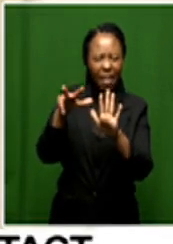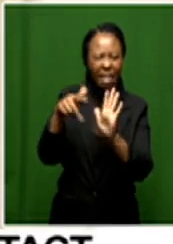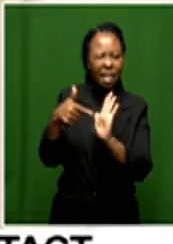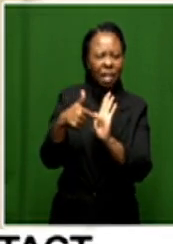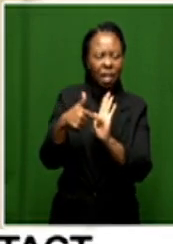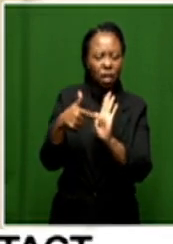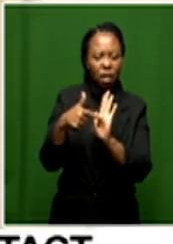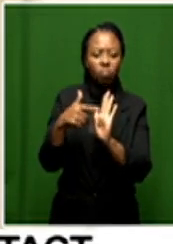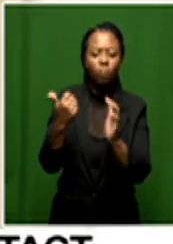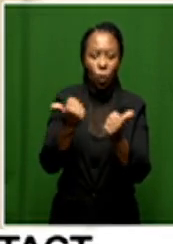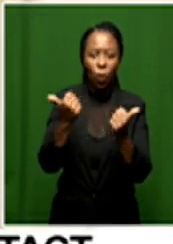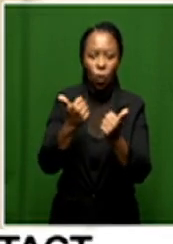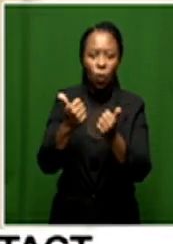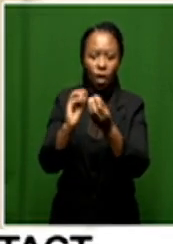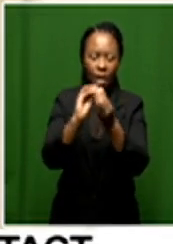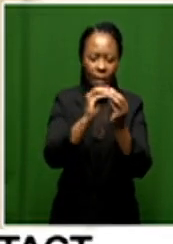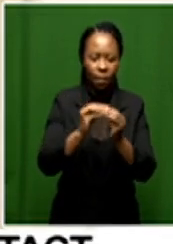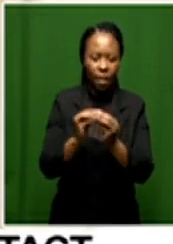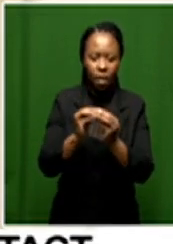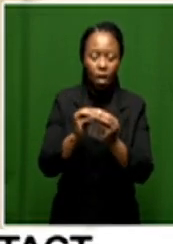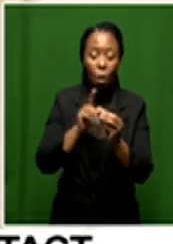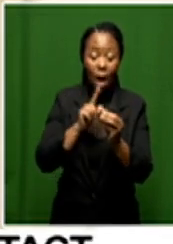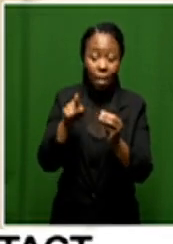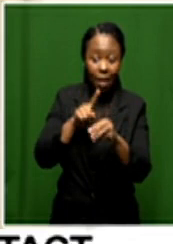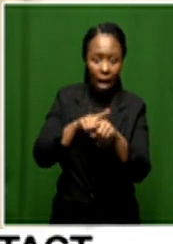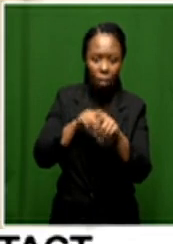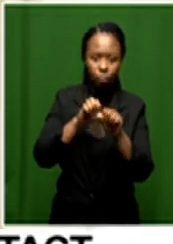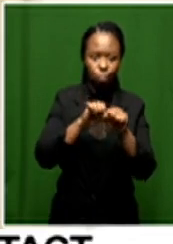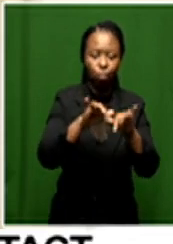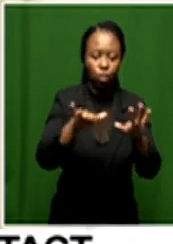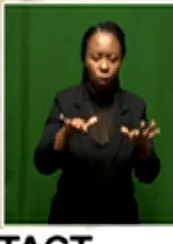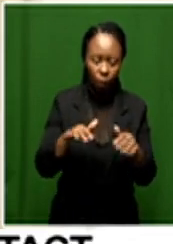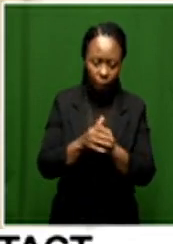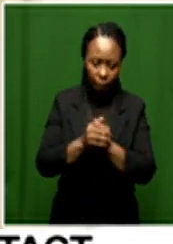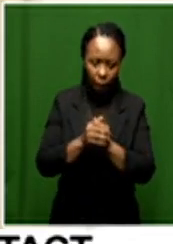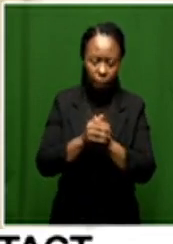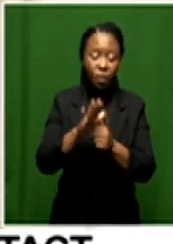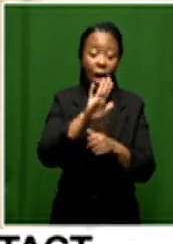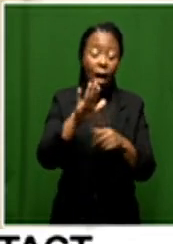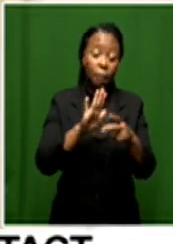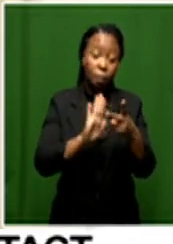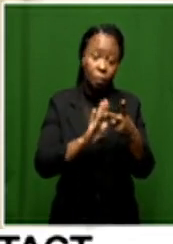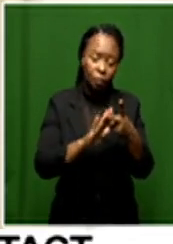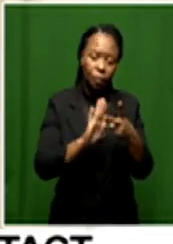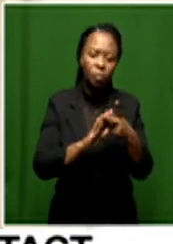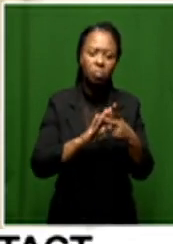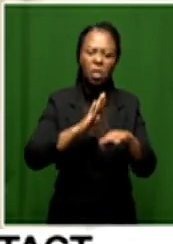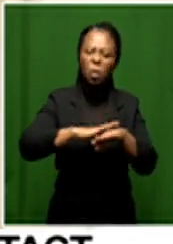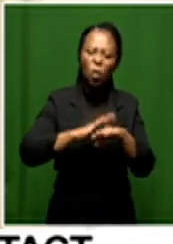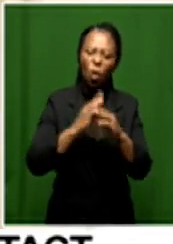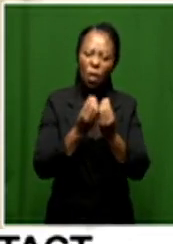quickly contained in that area where that outbreak occurred. The other thing, Sakina, that I should probably